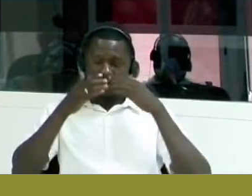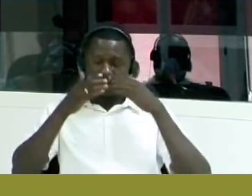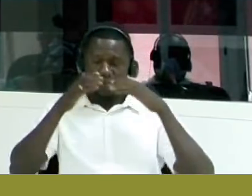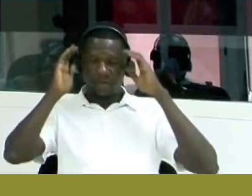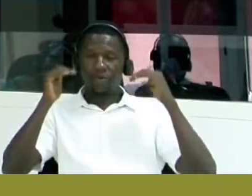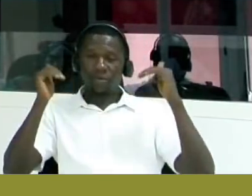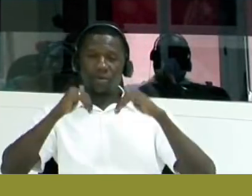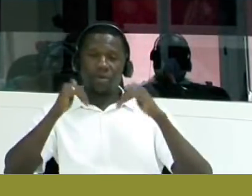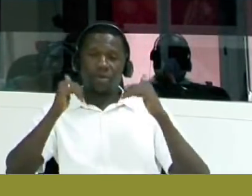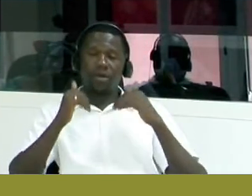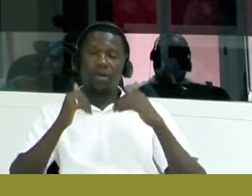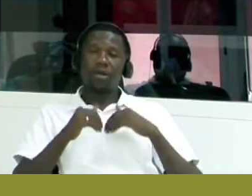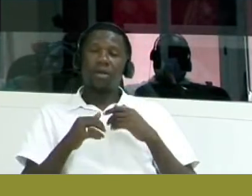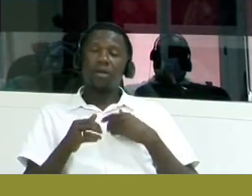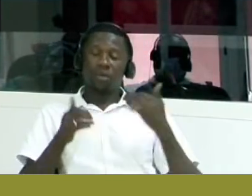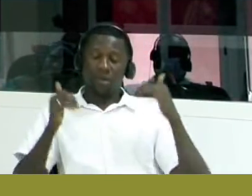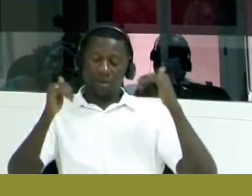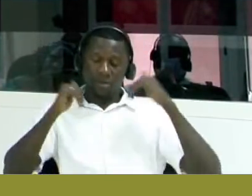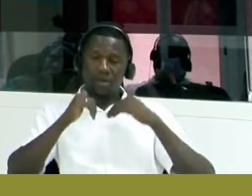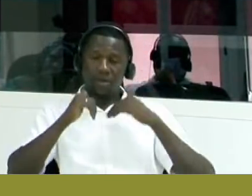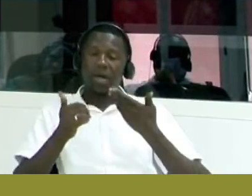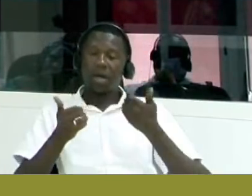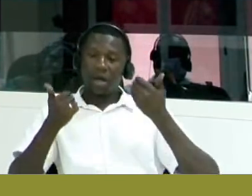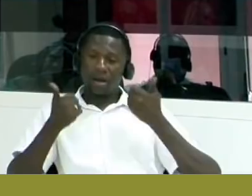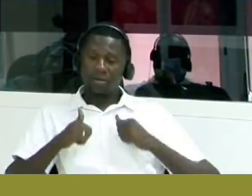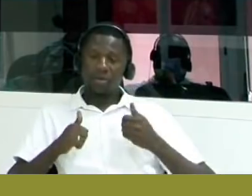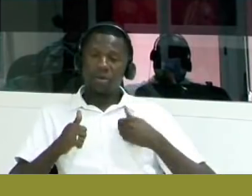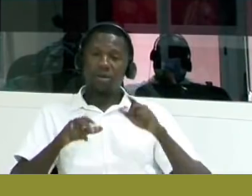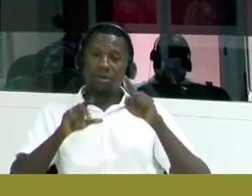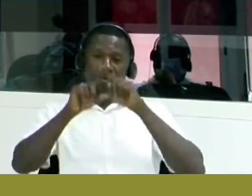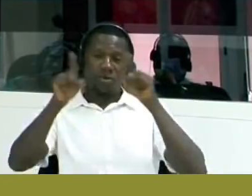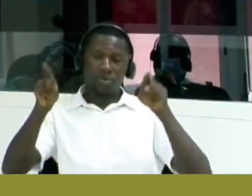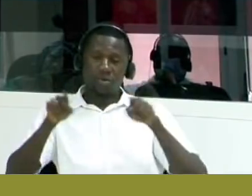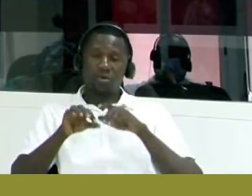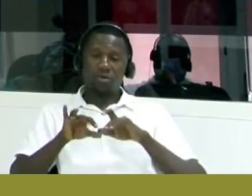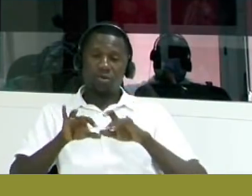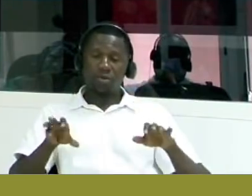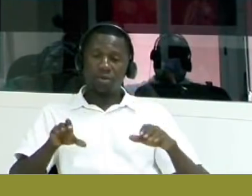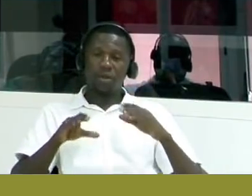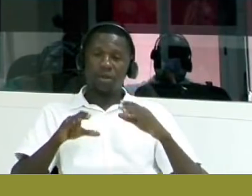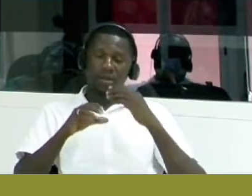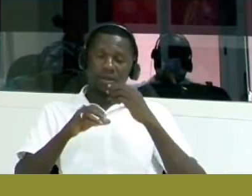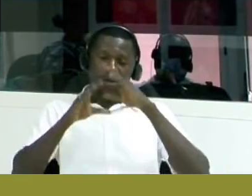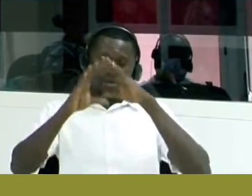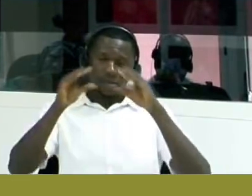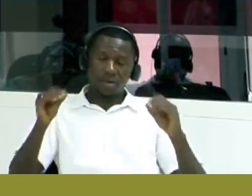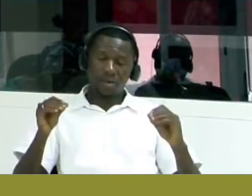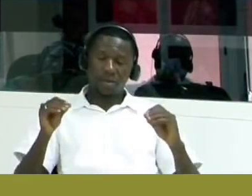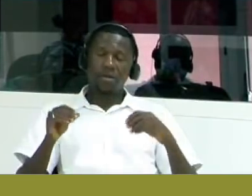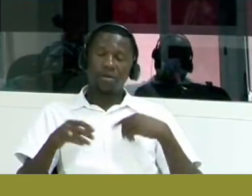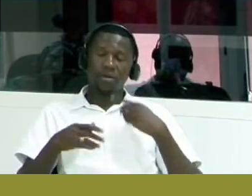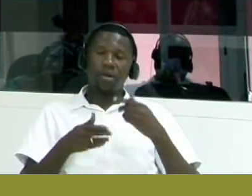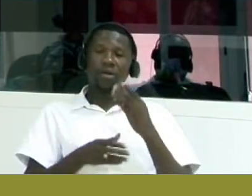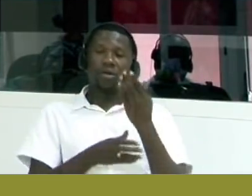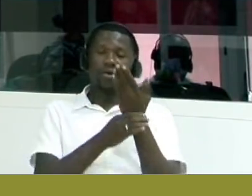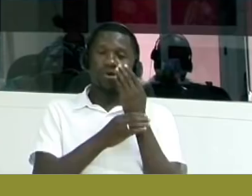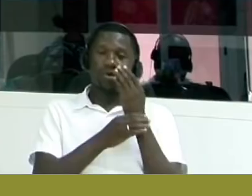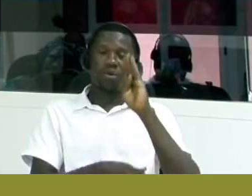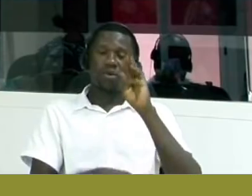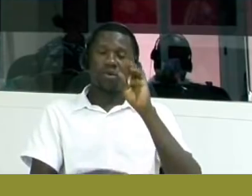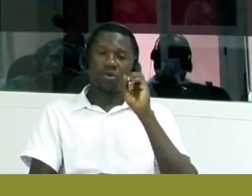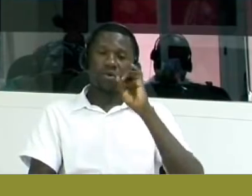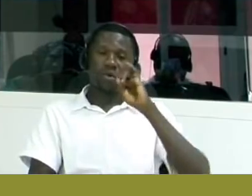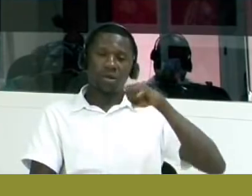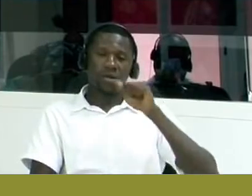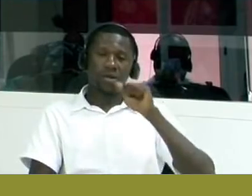lab with student leaders, chaired by the vice principal of the college, Dr. Bojang. I considered the meeting not